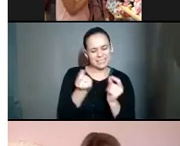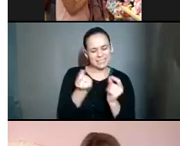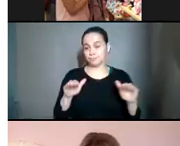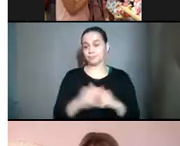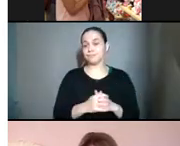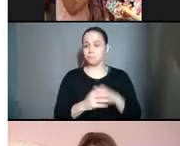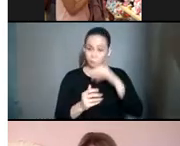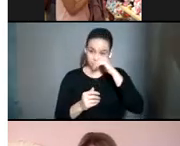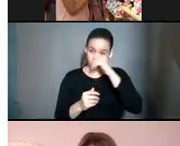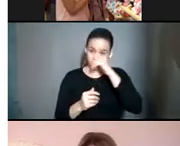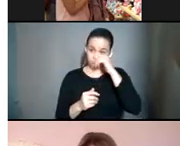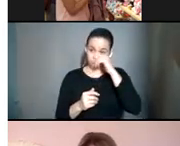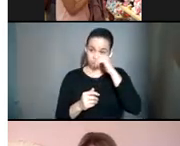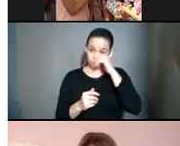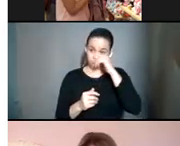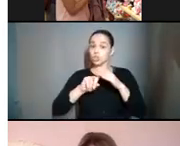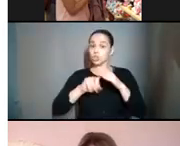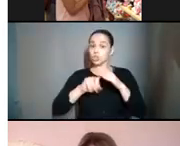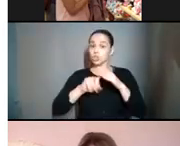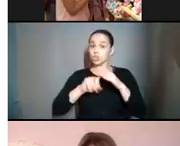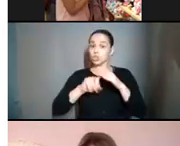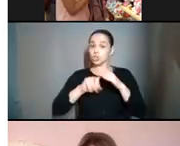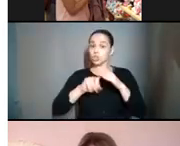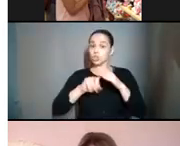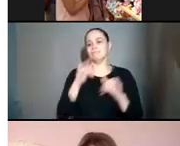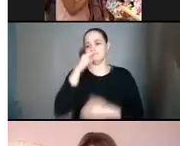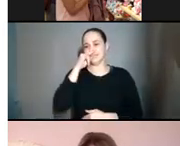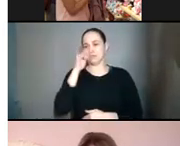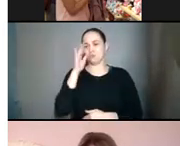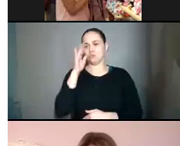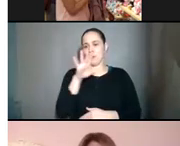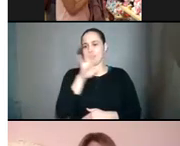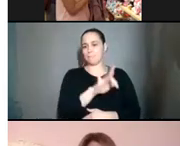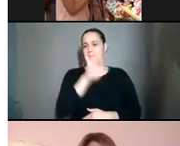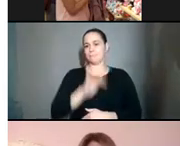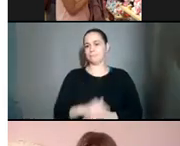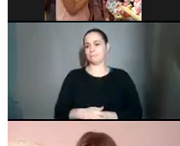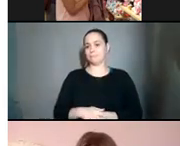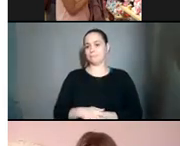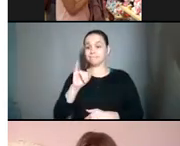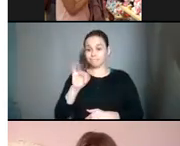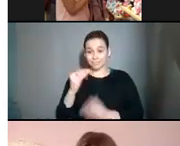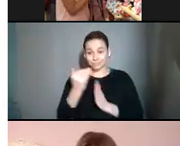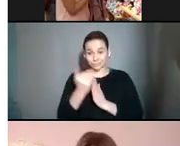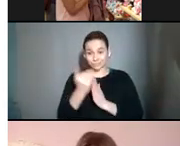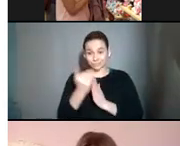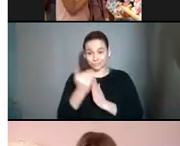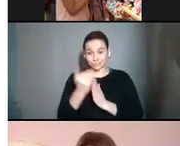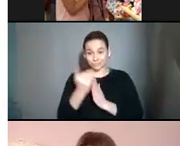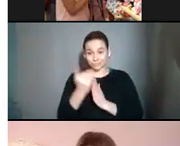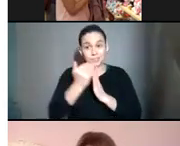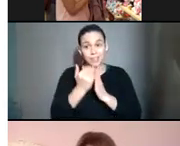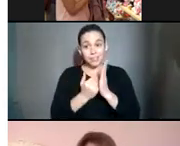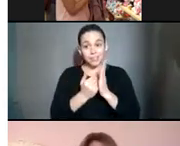your child simply clicks on it. If your child begins a lesson but doesn't finish, there will be a